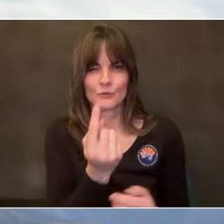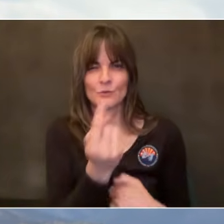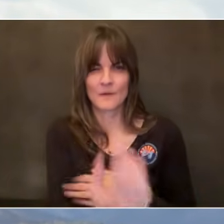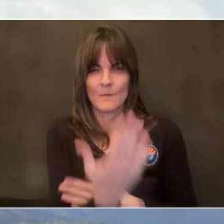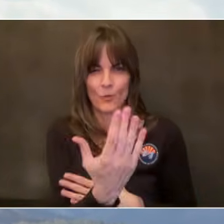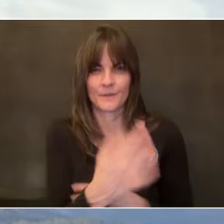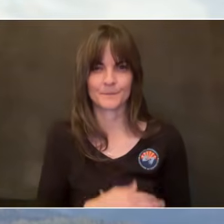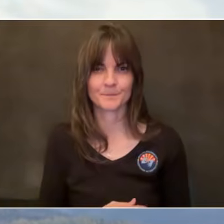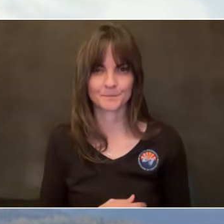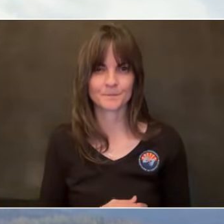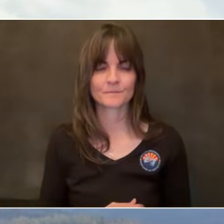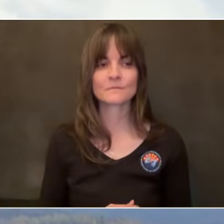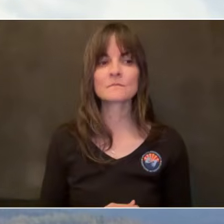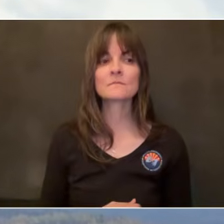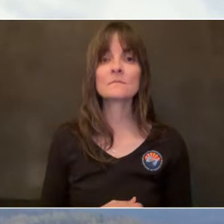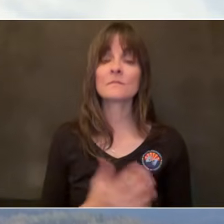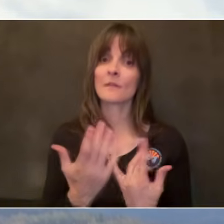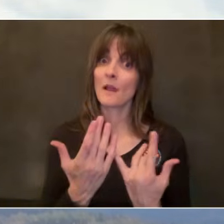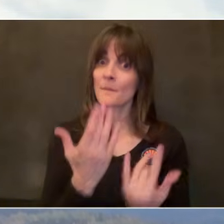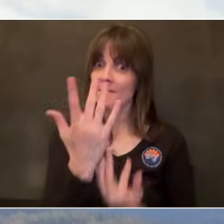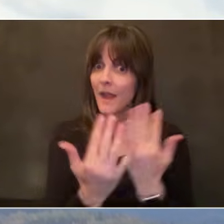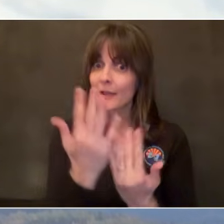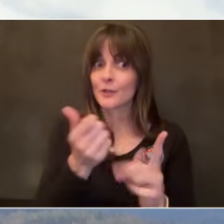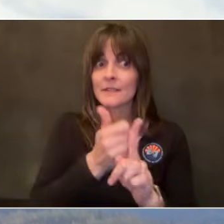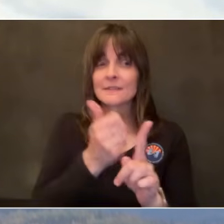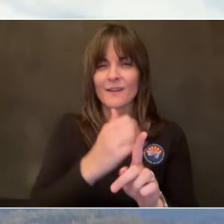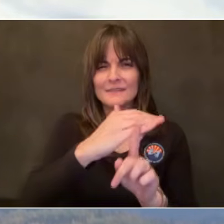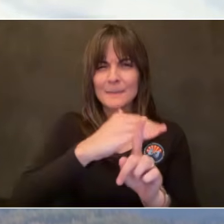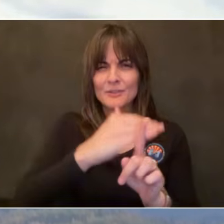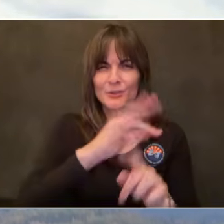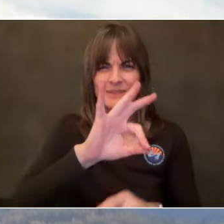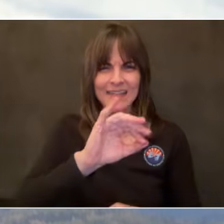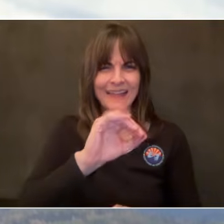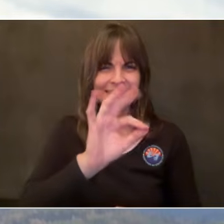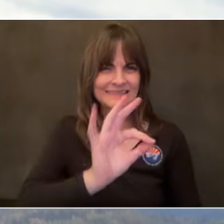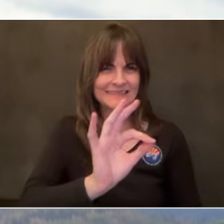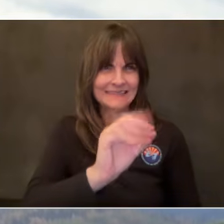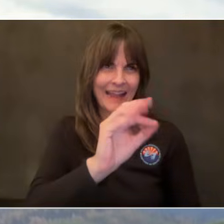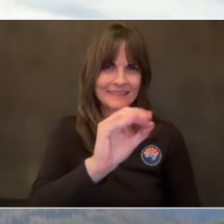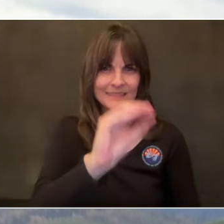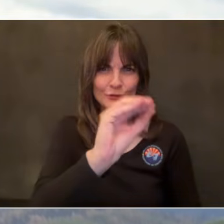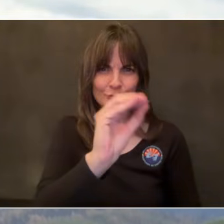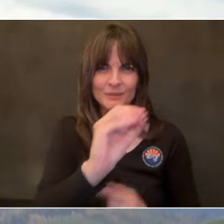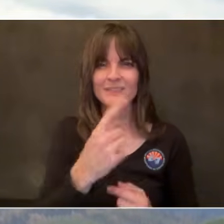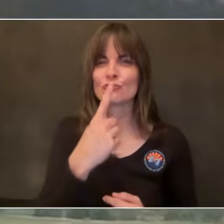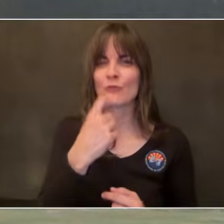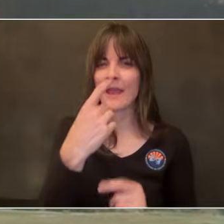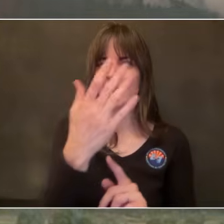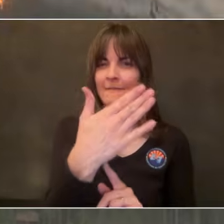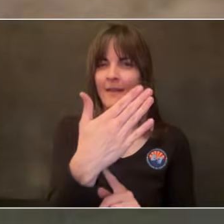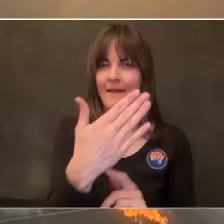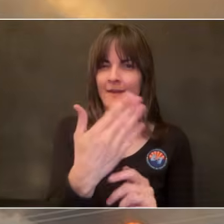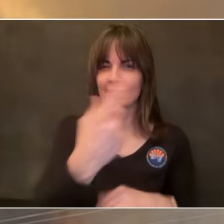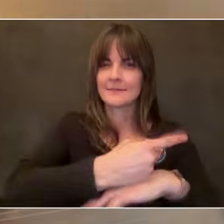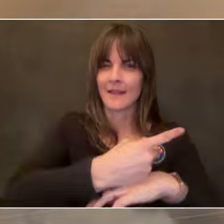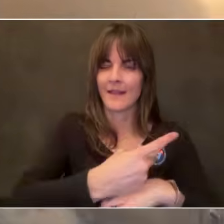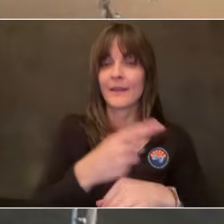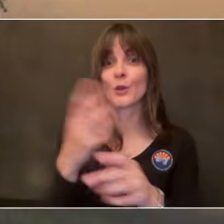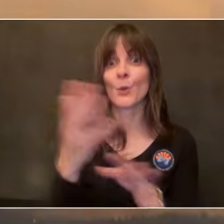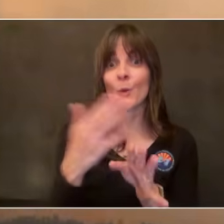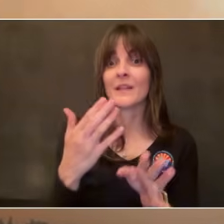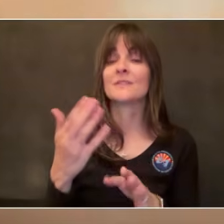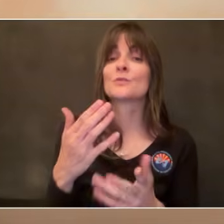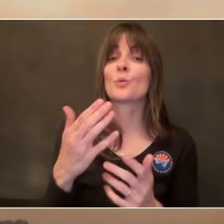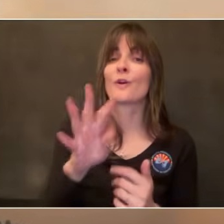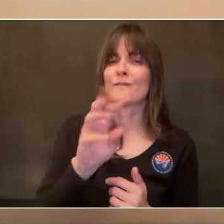Fire weather wise, temps I believe were up in the 90s, red flag day. Wind was 40 plus miles an hour with